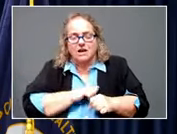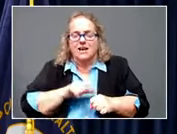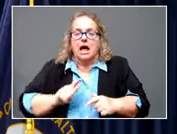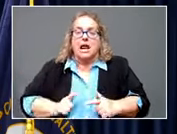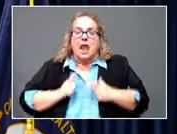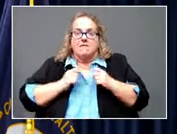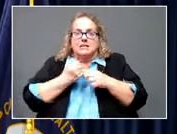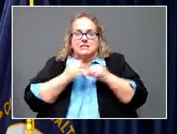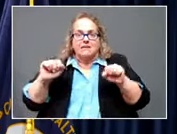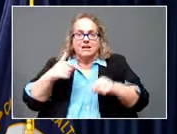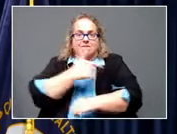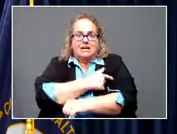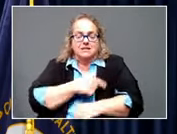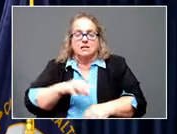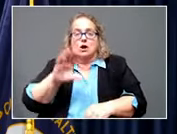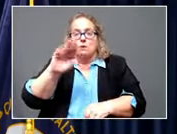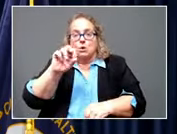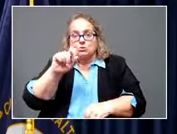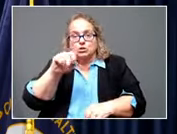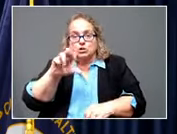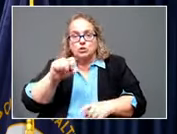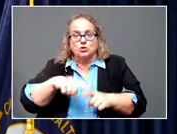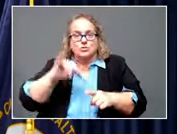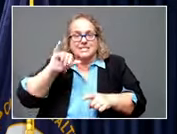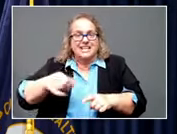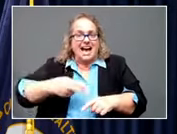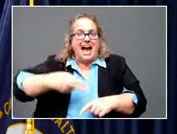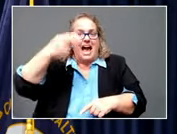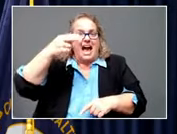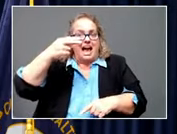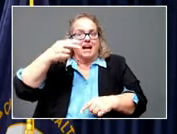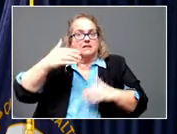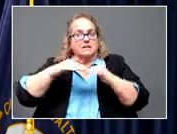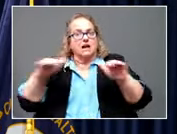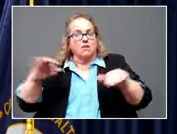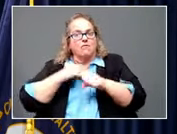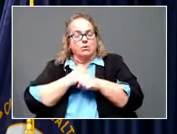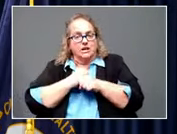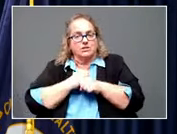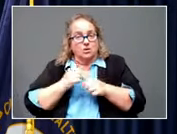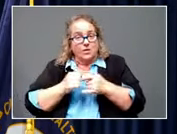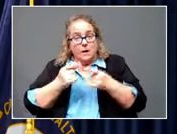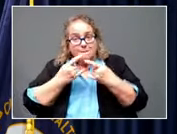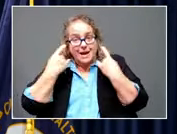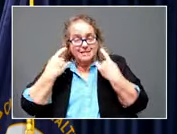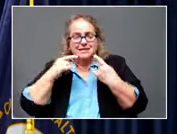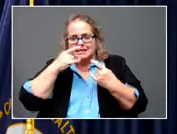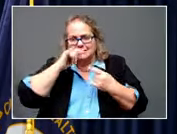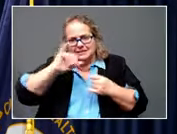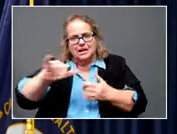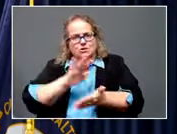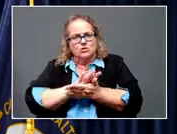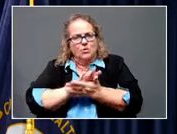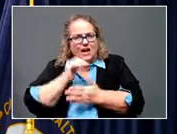stay highly immunized. There's no reason with masks we shouldn't be able to have our kids in school every day, that our economy can't